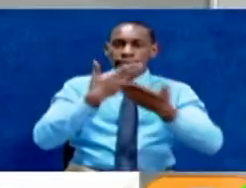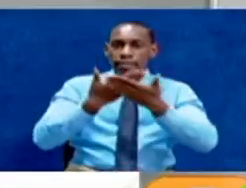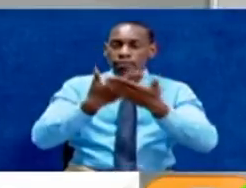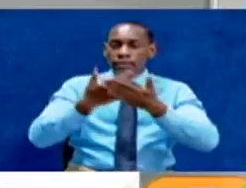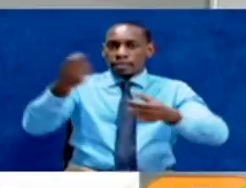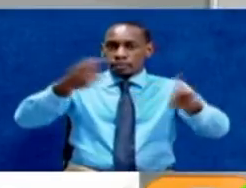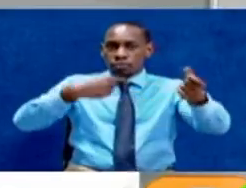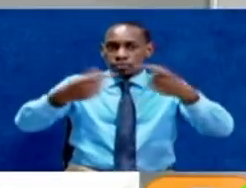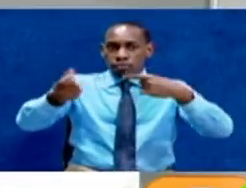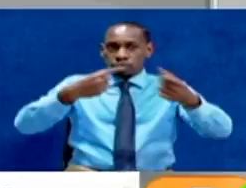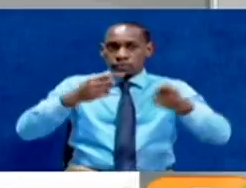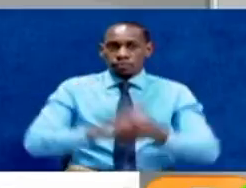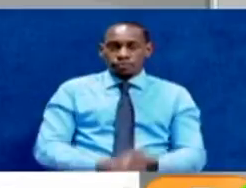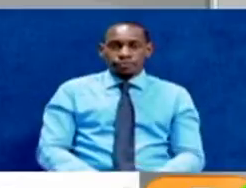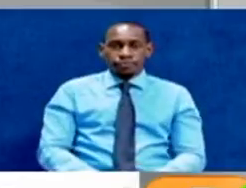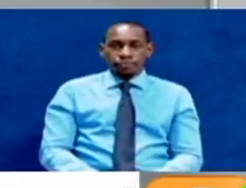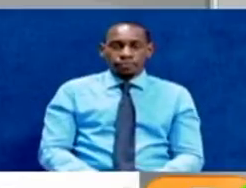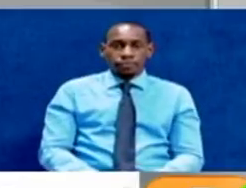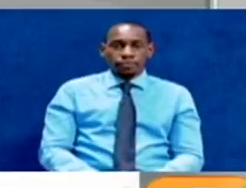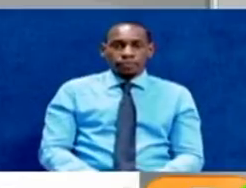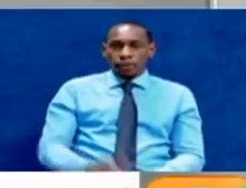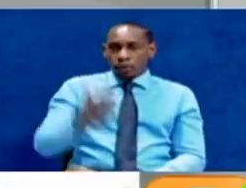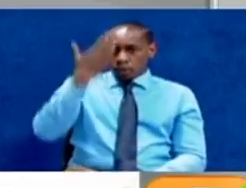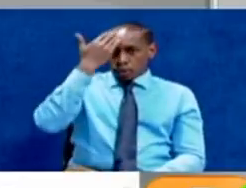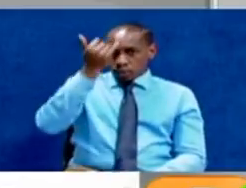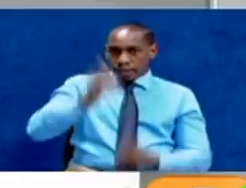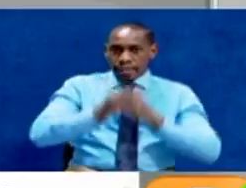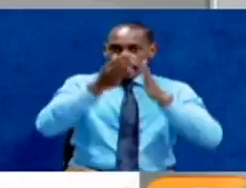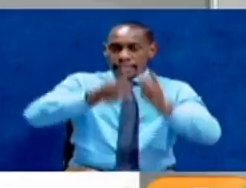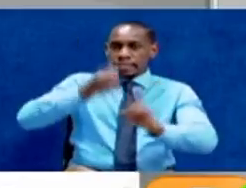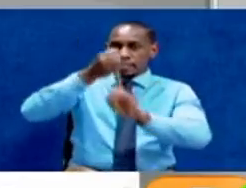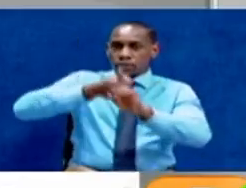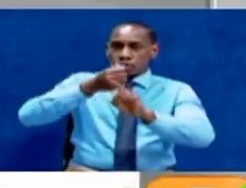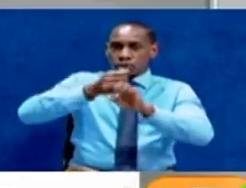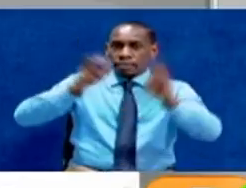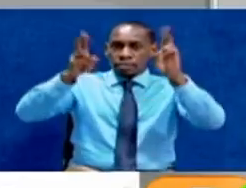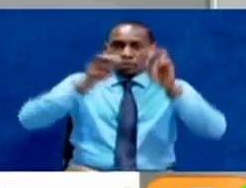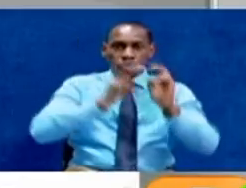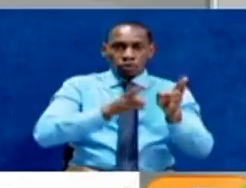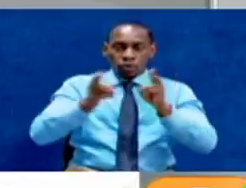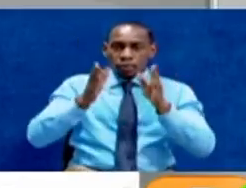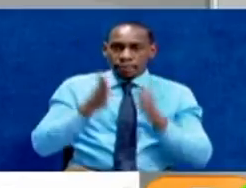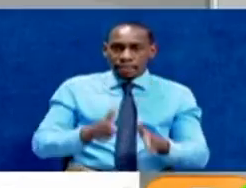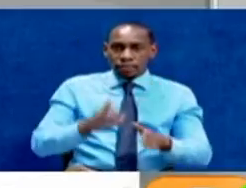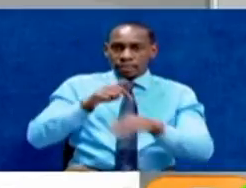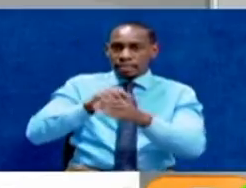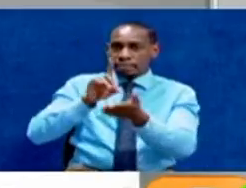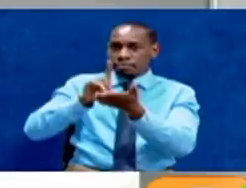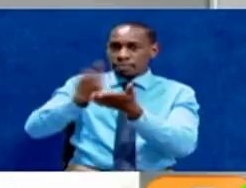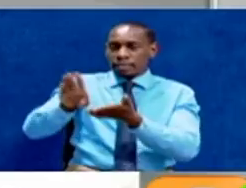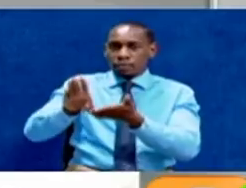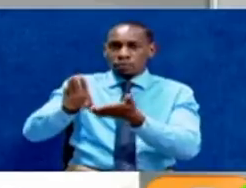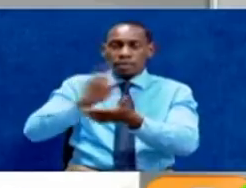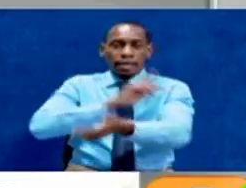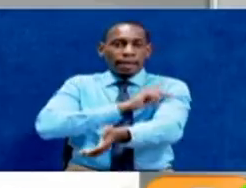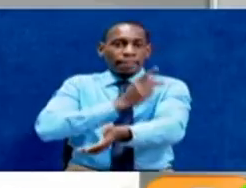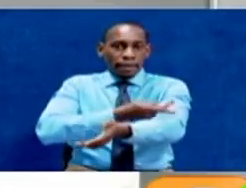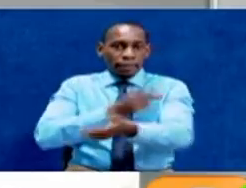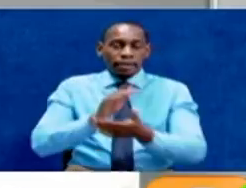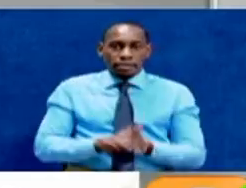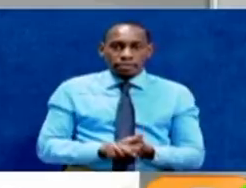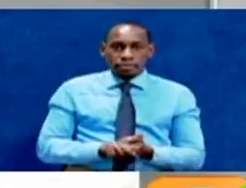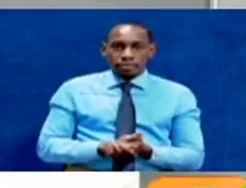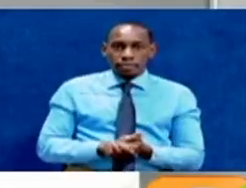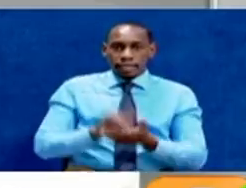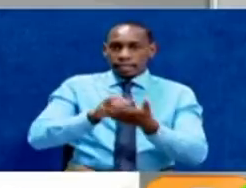in. No name, but you say, why do leaders champion issues of Wananchi when they are thrown out of power? Linturi